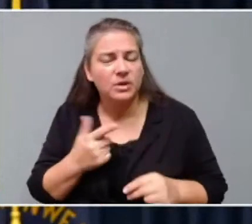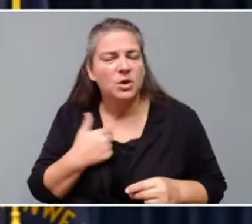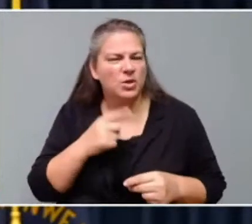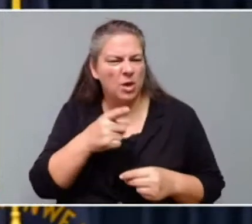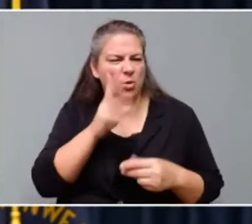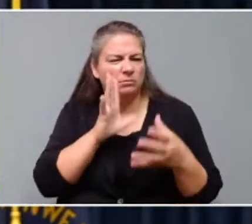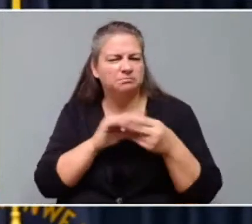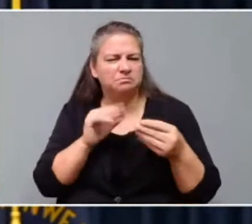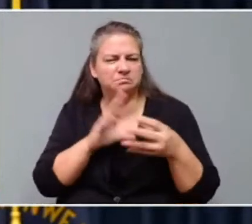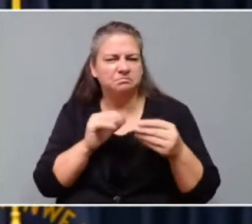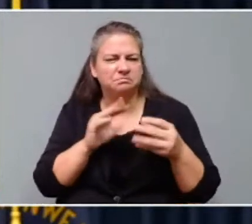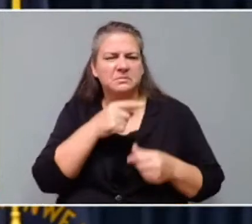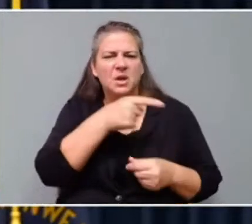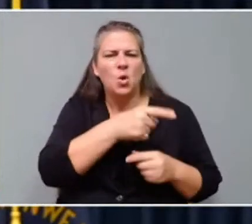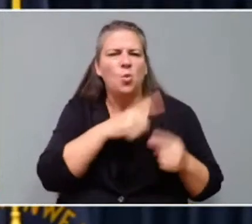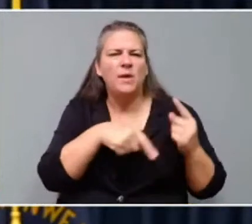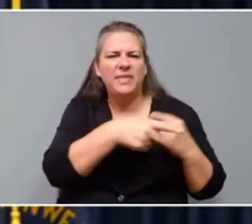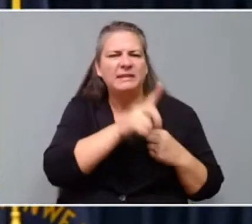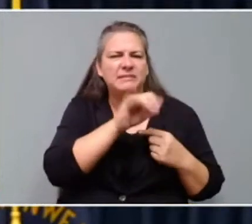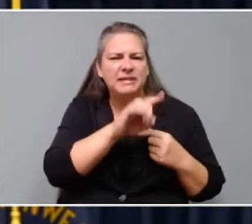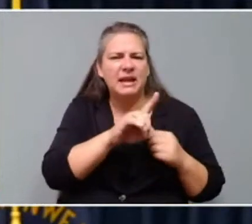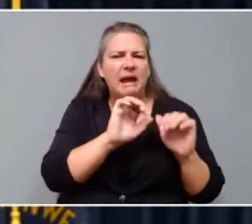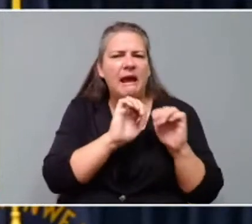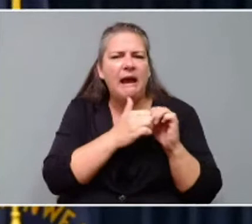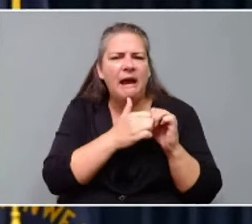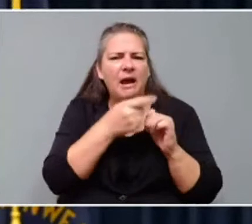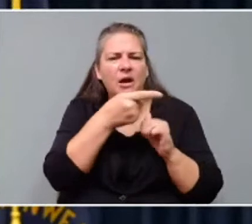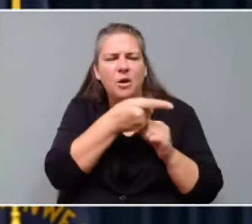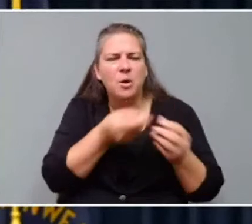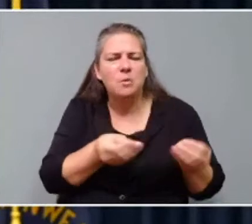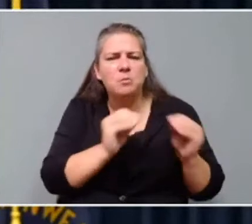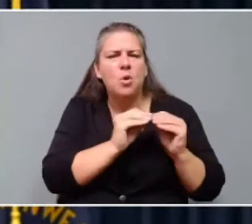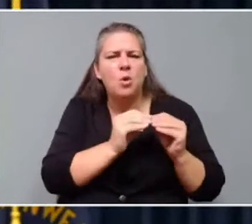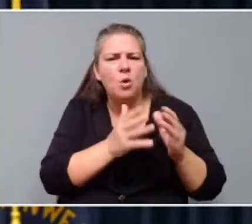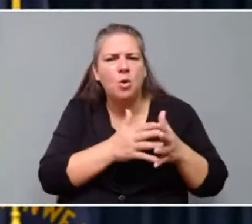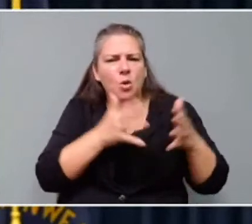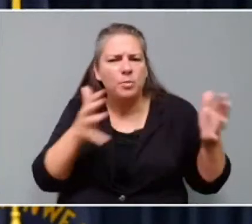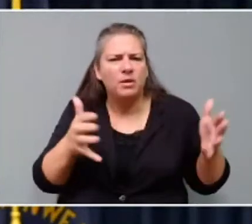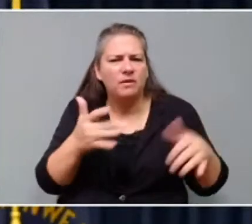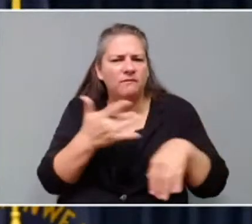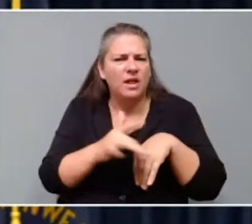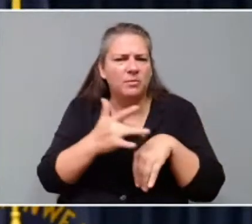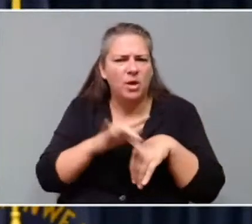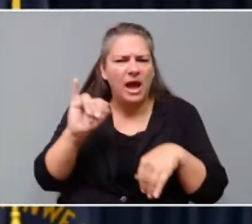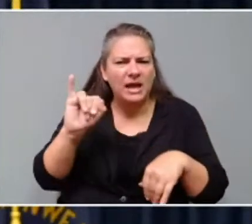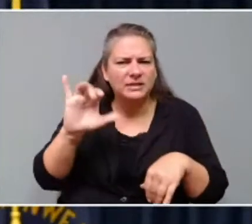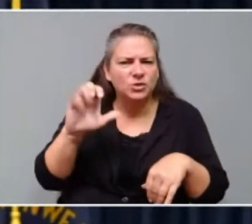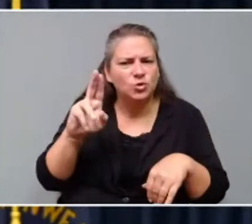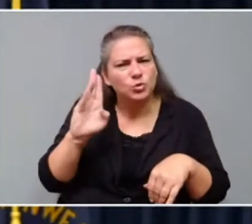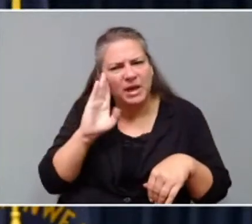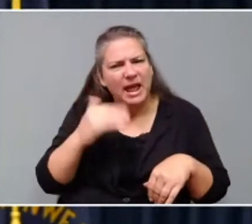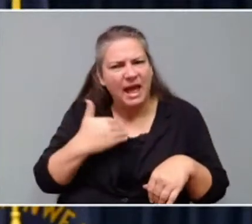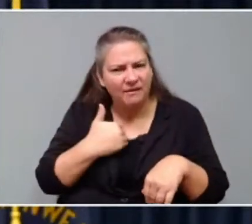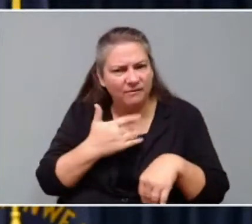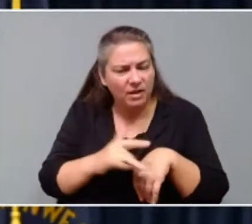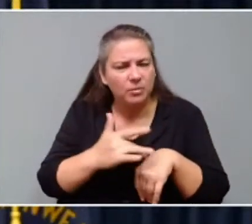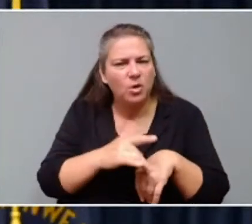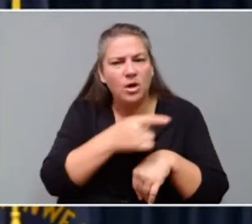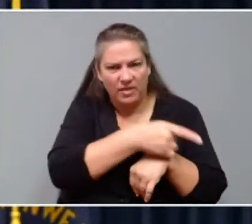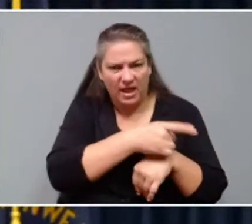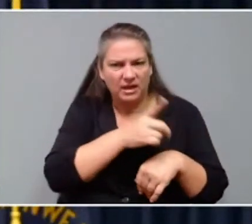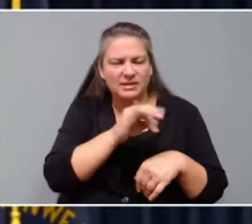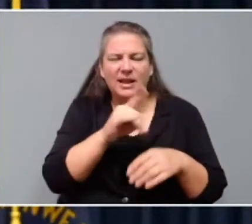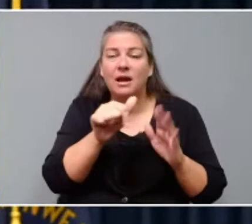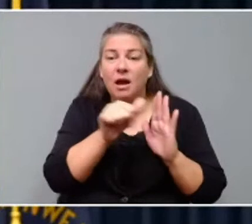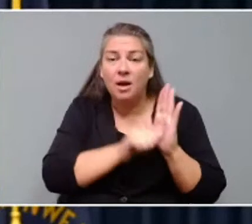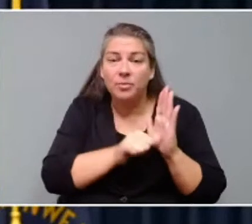of ICU beds. They have closed surgery rooms and centers and turned them in to ICUs.